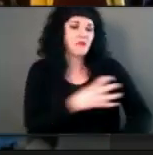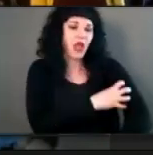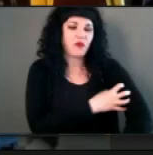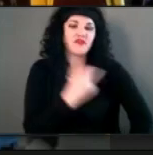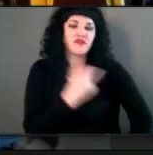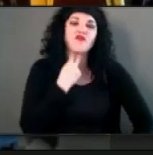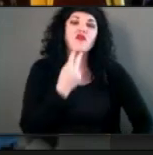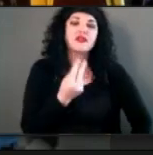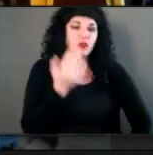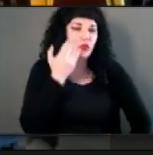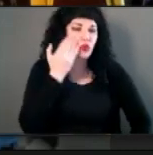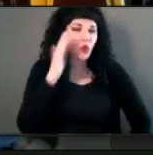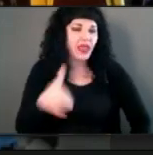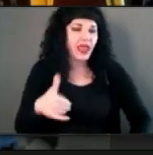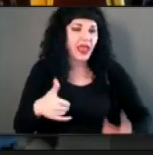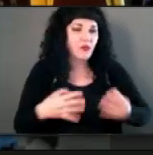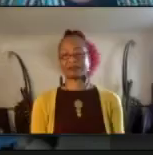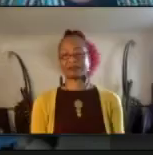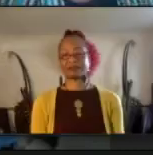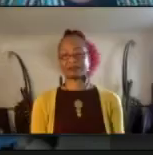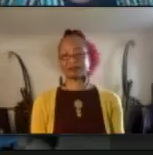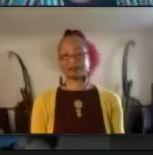do we have any more questions or comments?